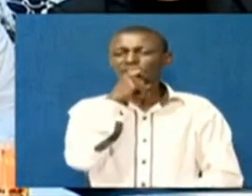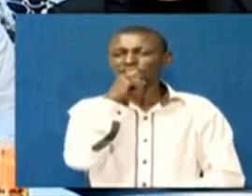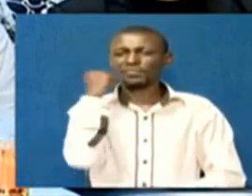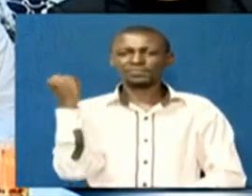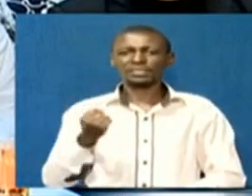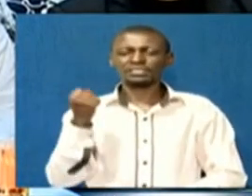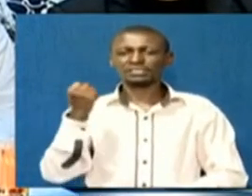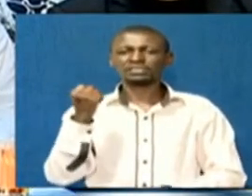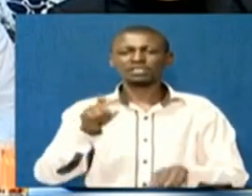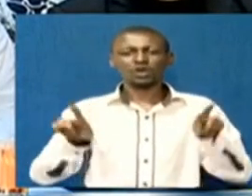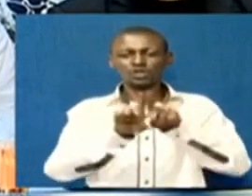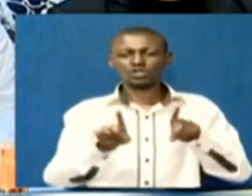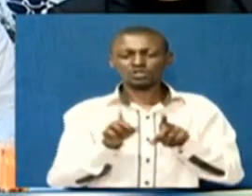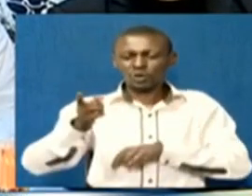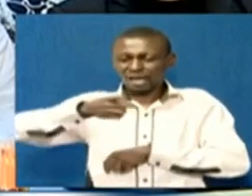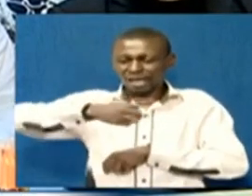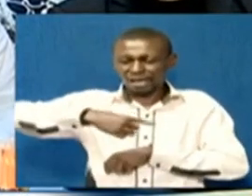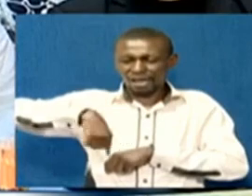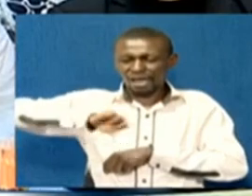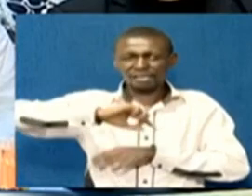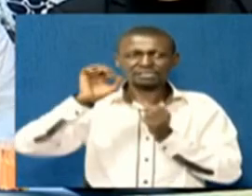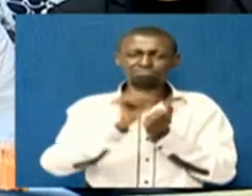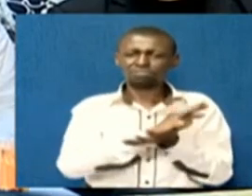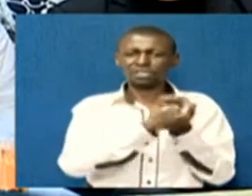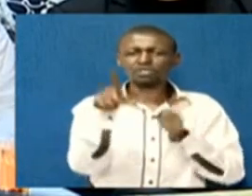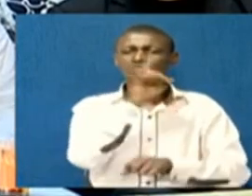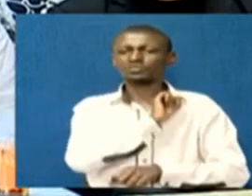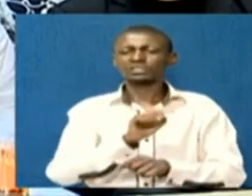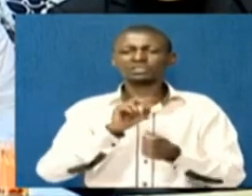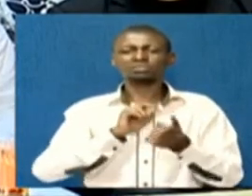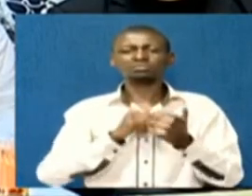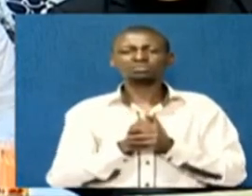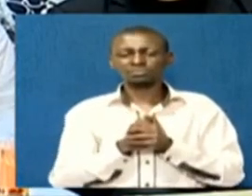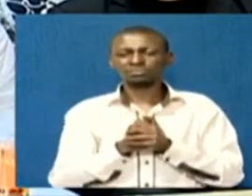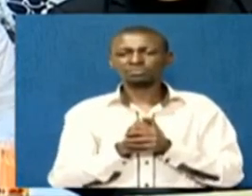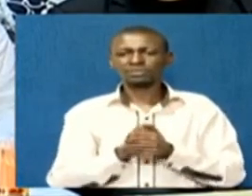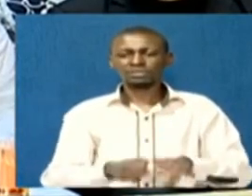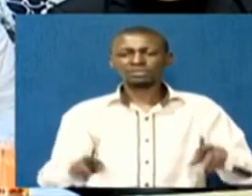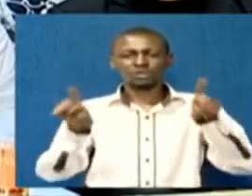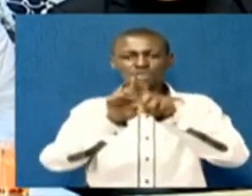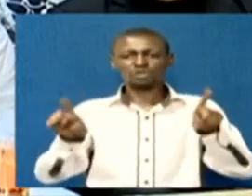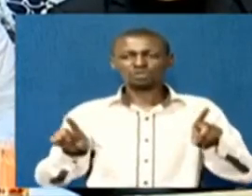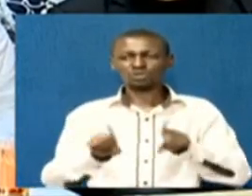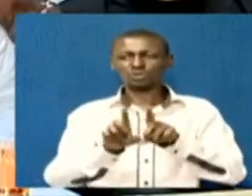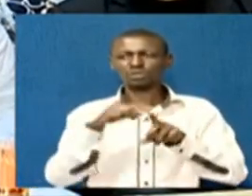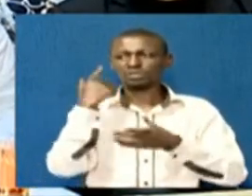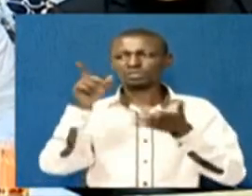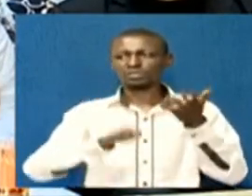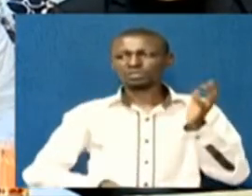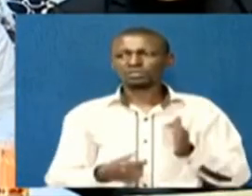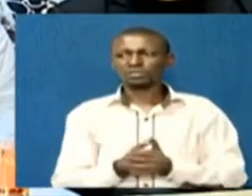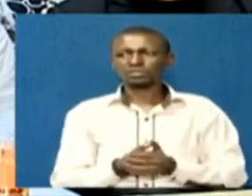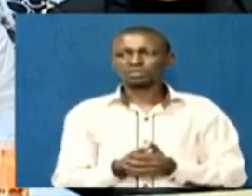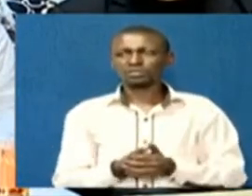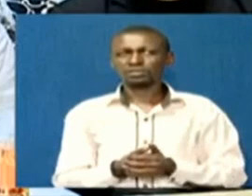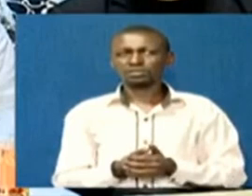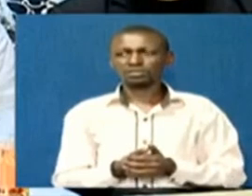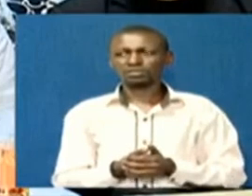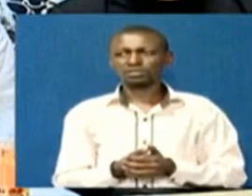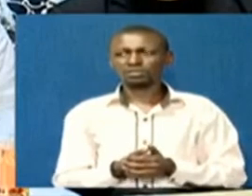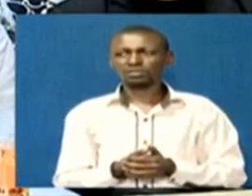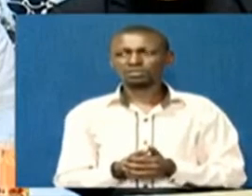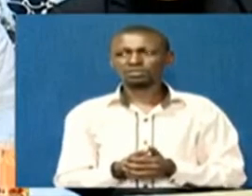that has destroyed us. In fact, verse 3 of that same Zechariah chapter 4, if the screen will put it